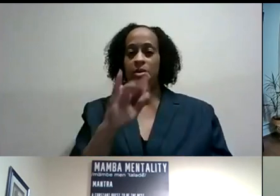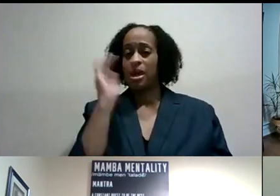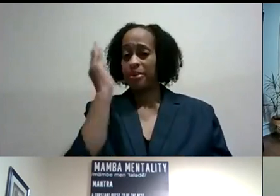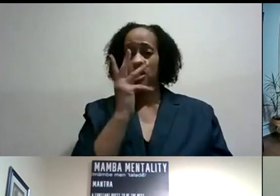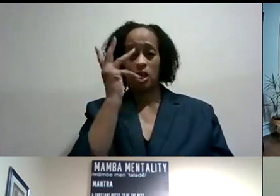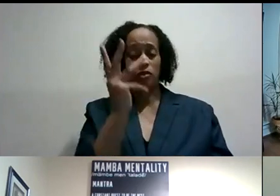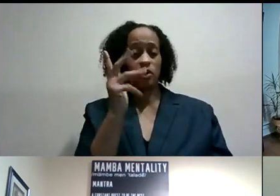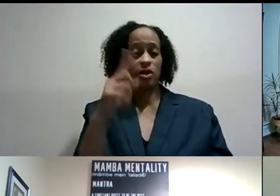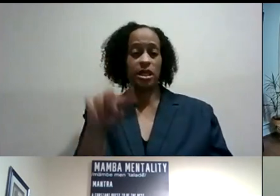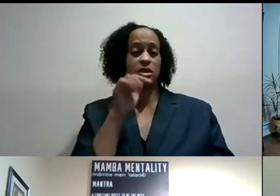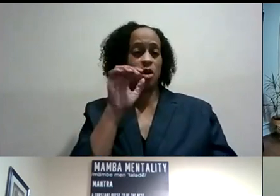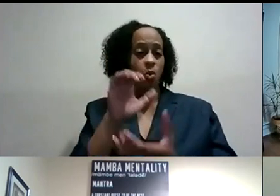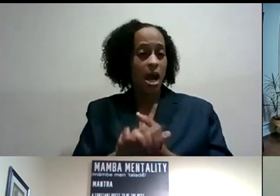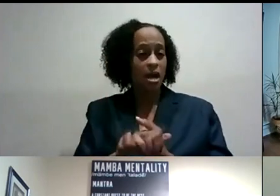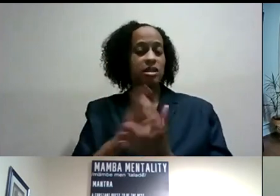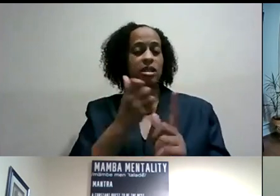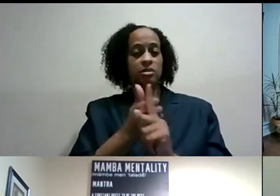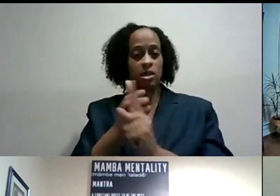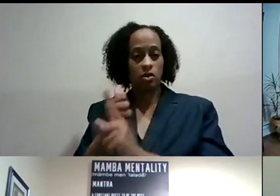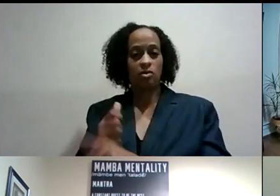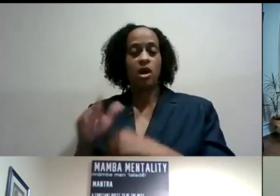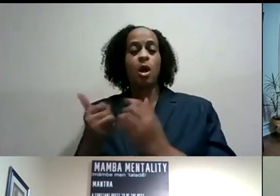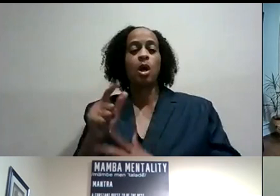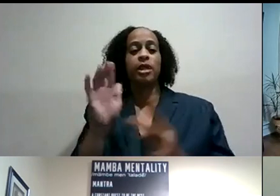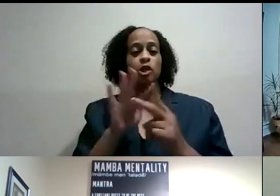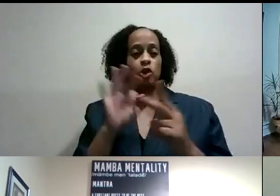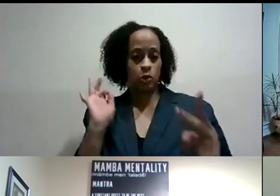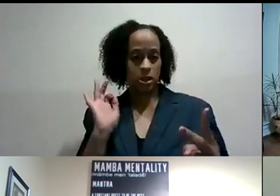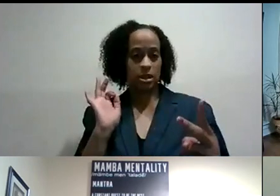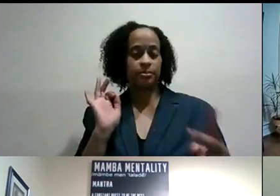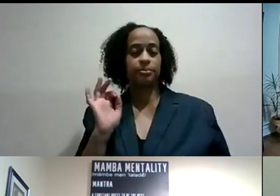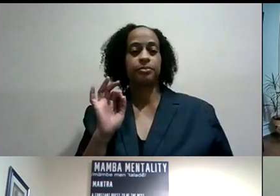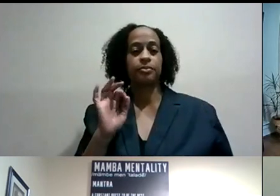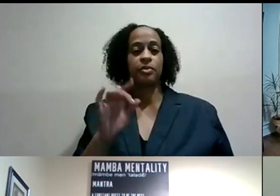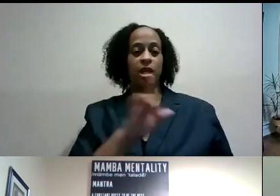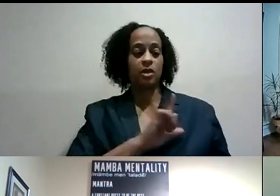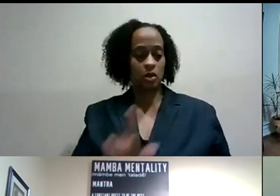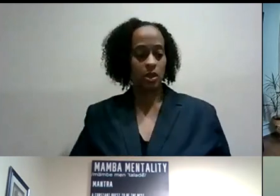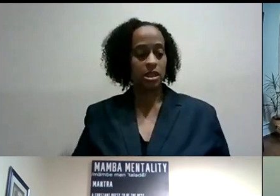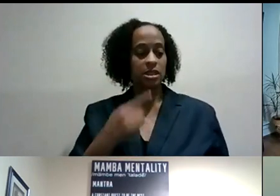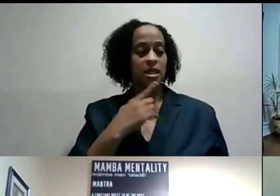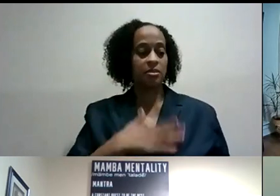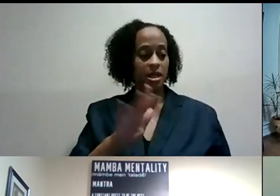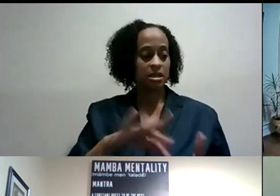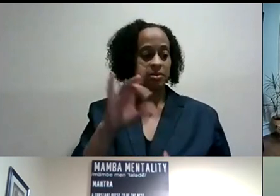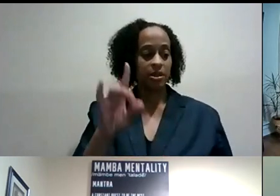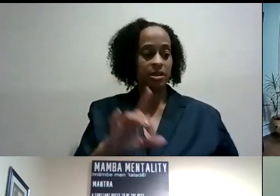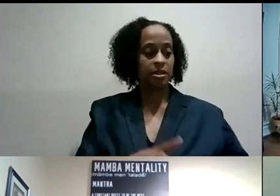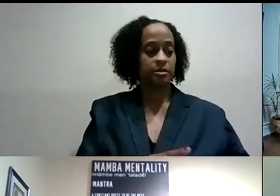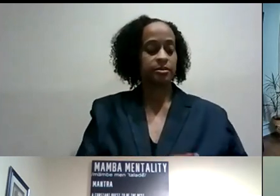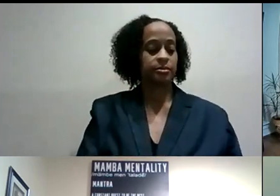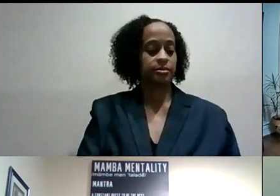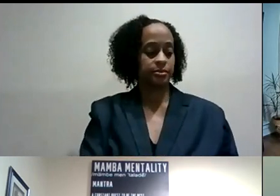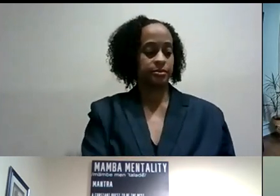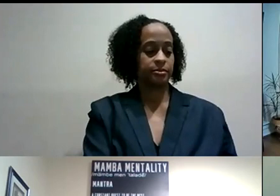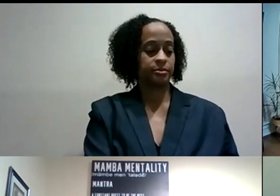wives for themselves of all whom they chose. And the Lord said, my spirit shall not strive with